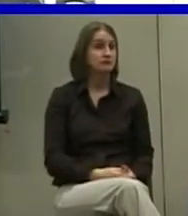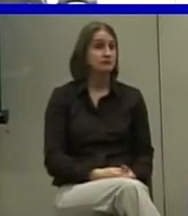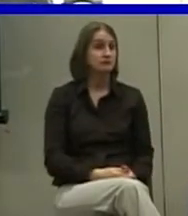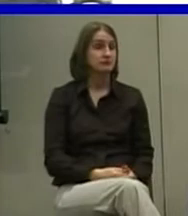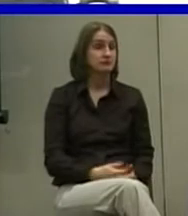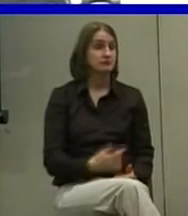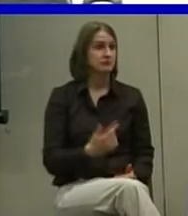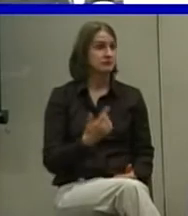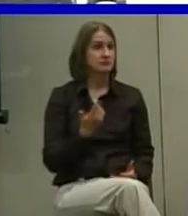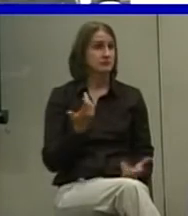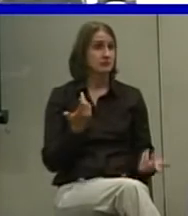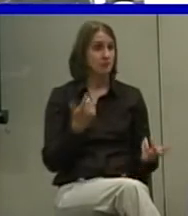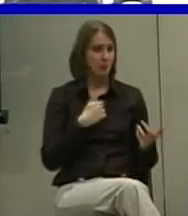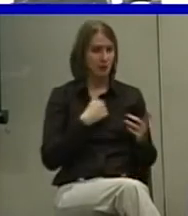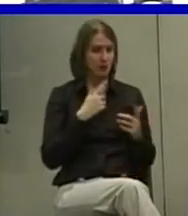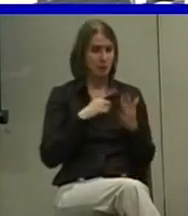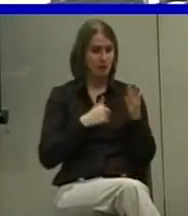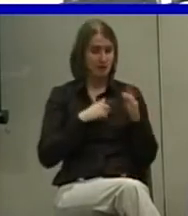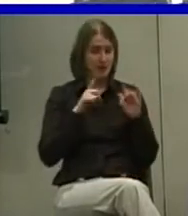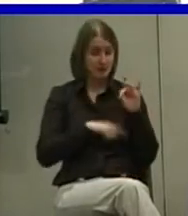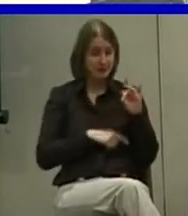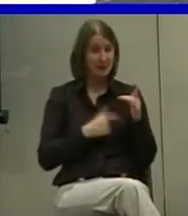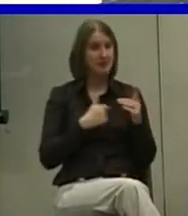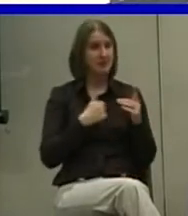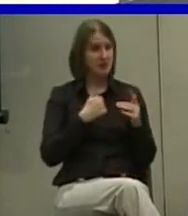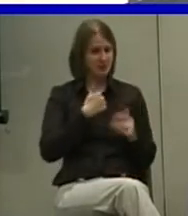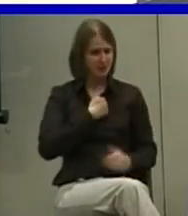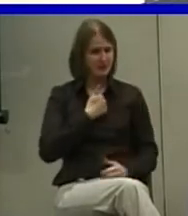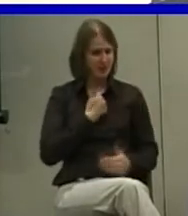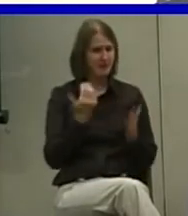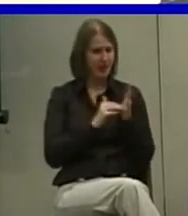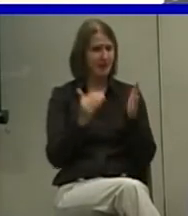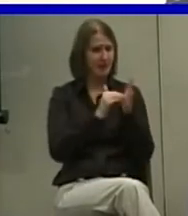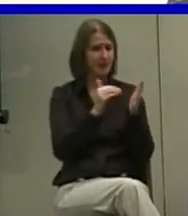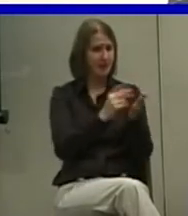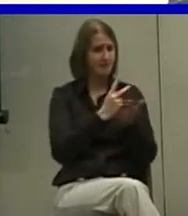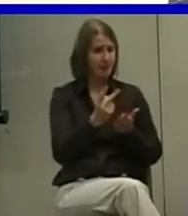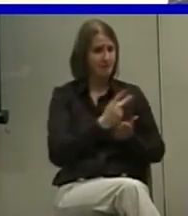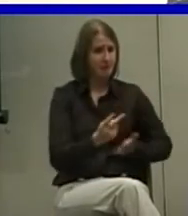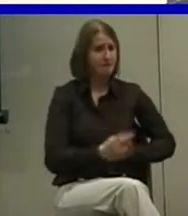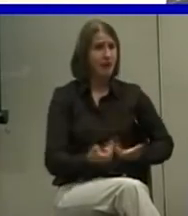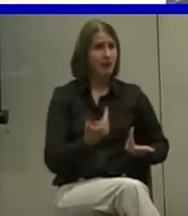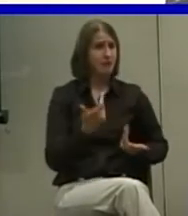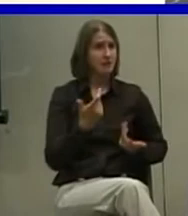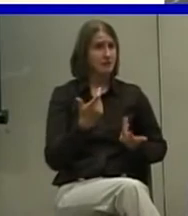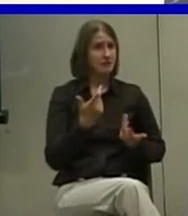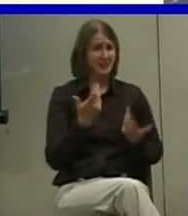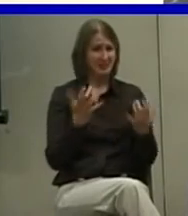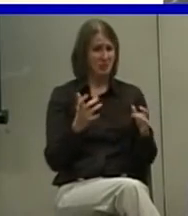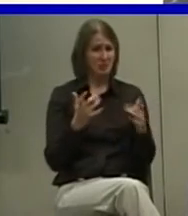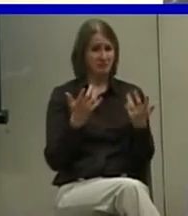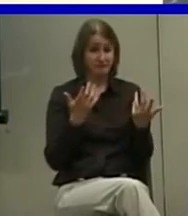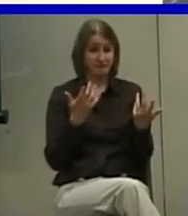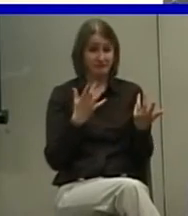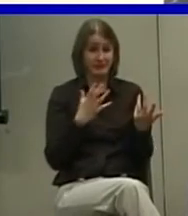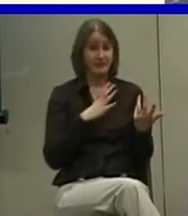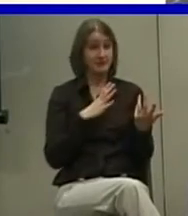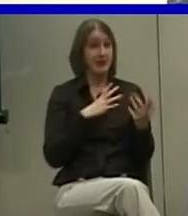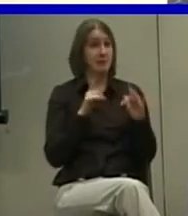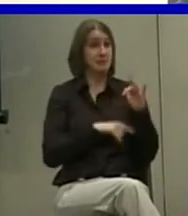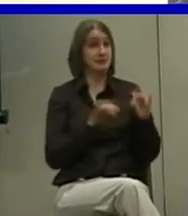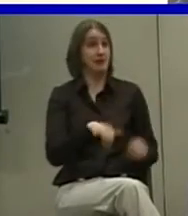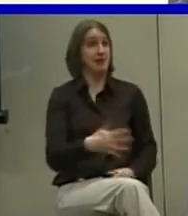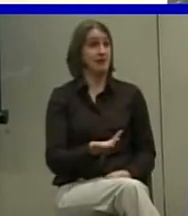What am I missing? I'm missing a bunch of failures. Nobody wants failures, so missing failures is a good